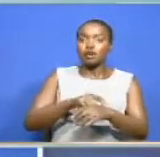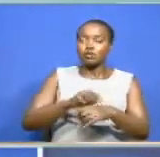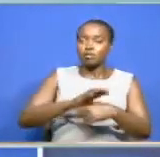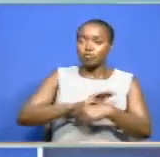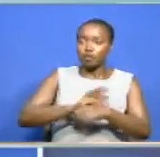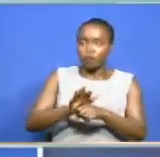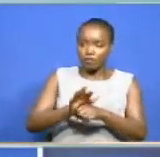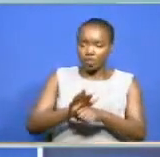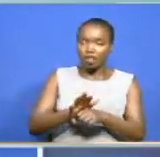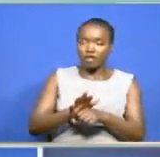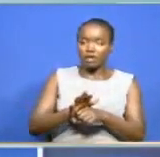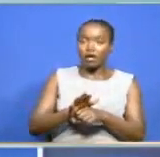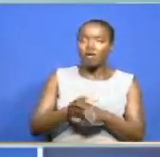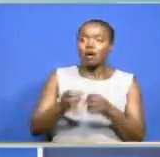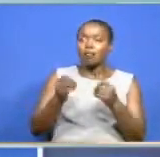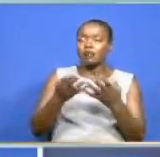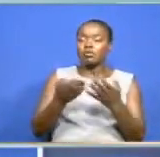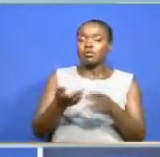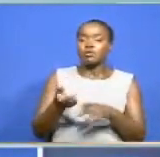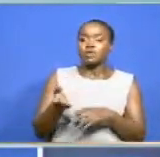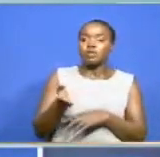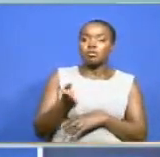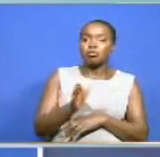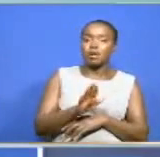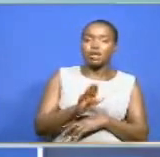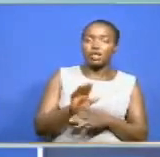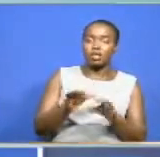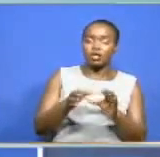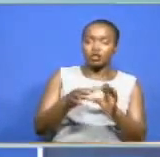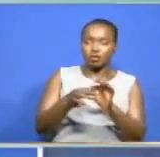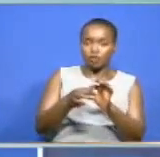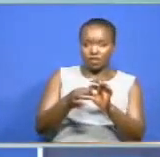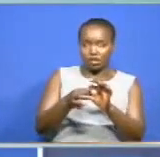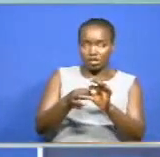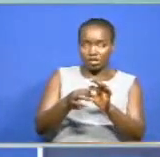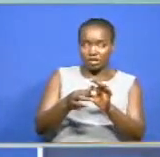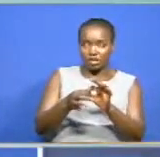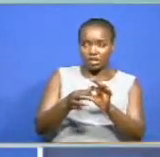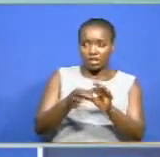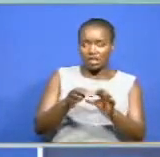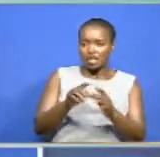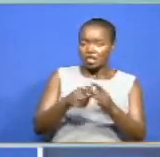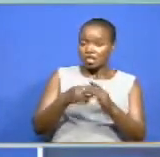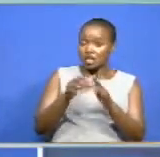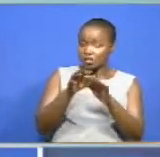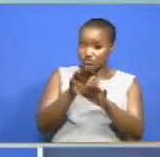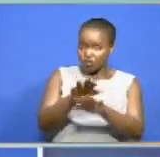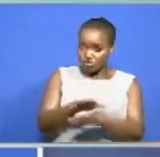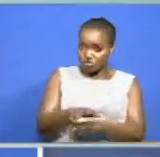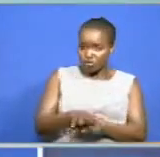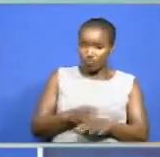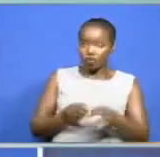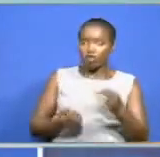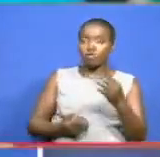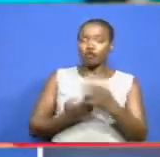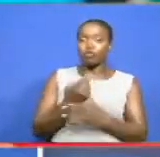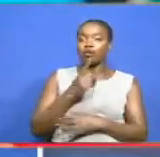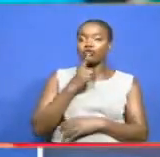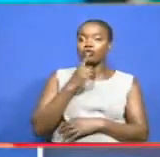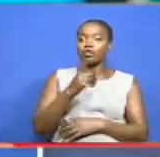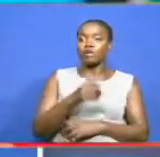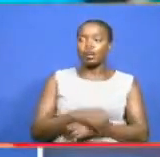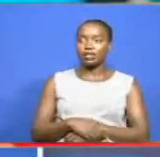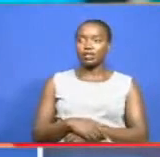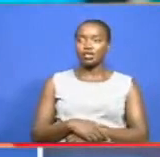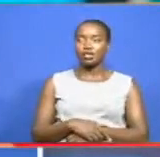able to bounce back. You will be able to bounce back. So just get into cooperatives movement. Start slowly, you will grow. So thank you very much.